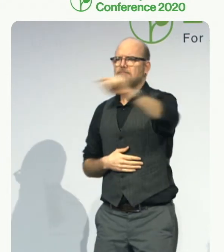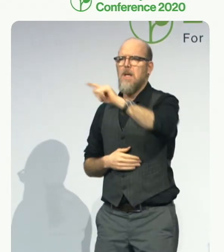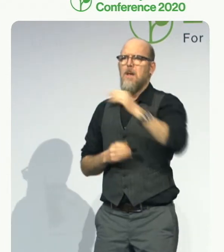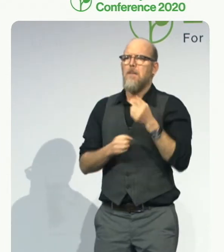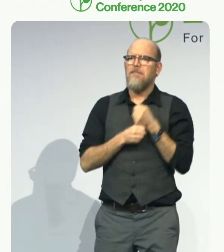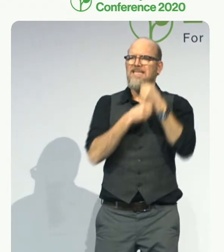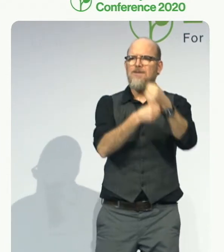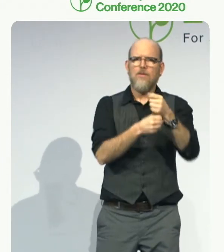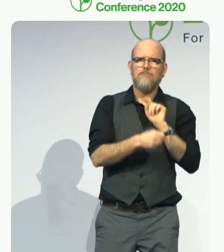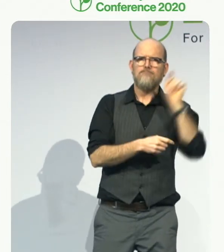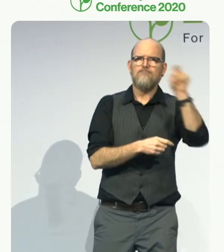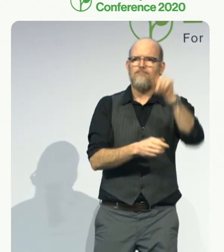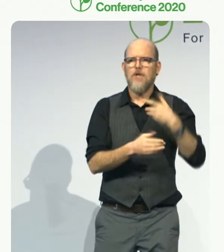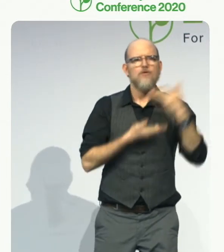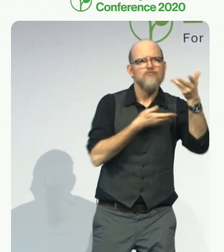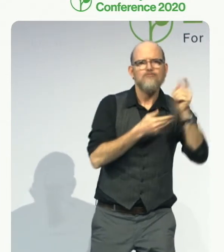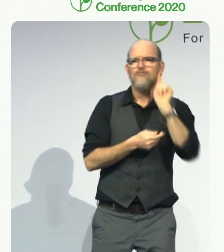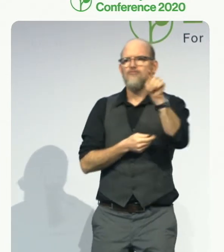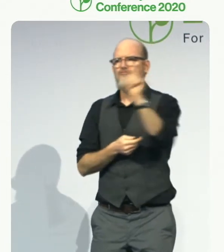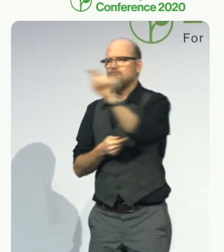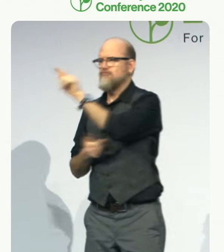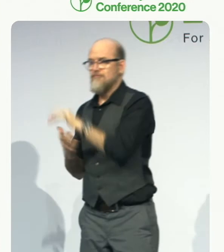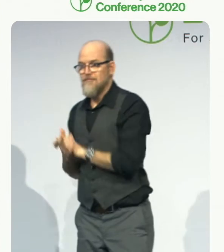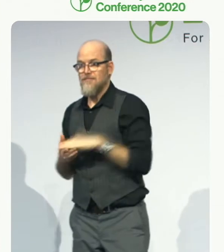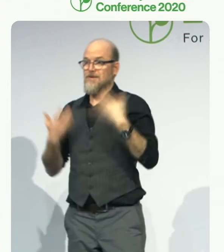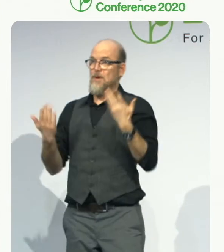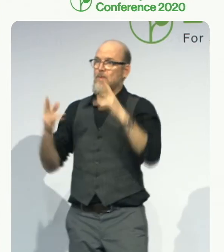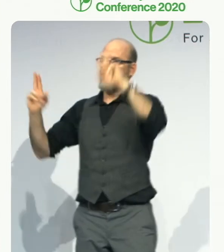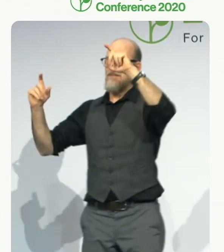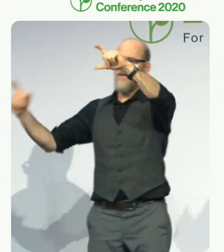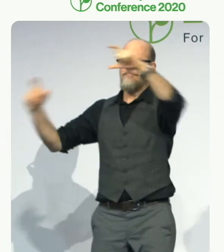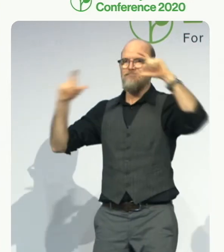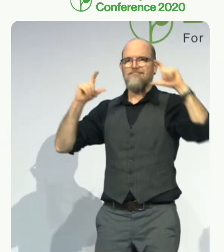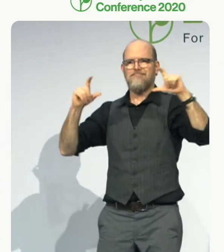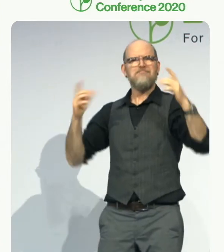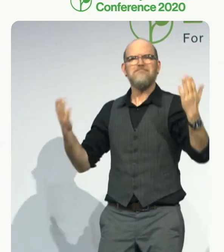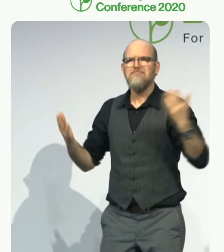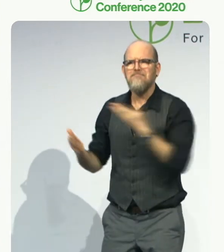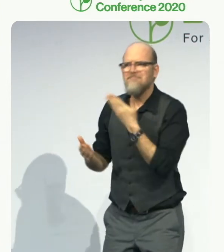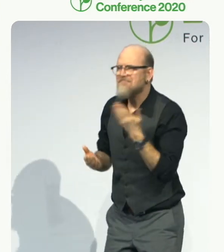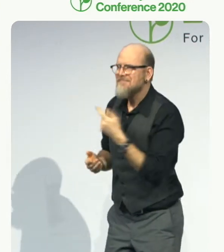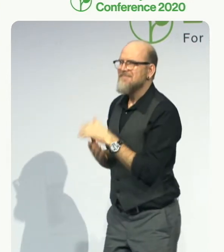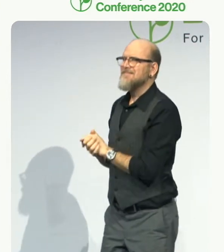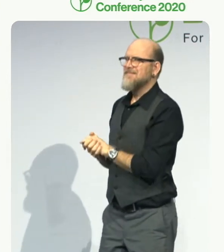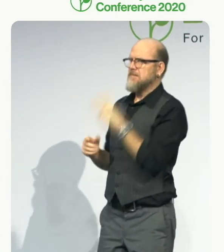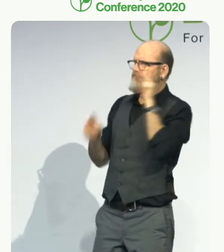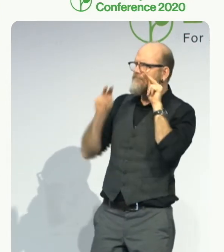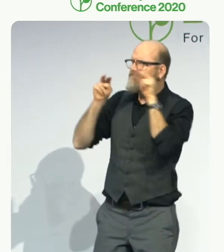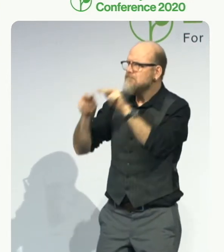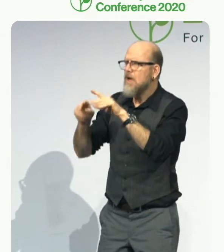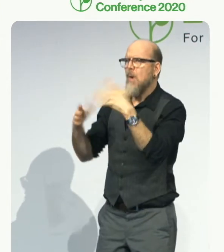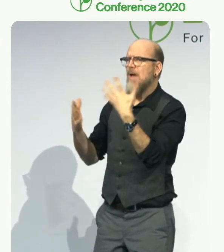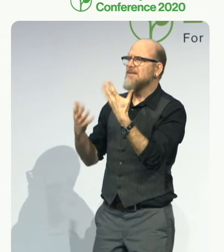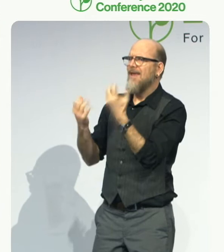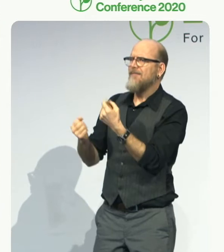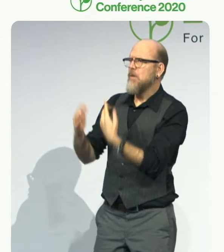The purpose of today's session is to look at different successful, innovative ways to approach the issue of